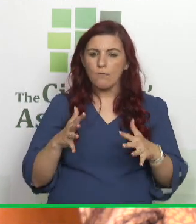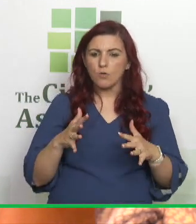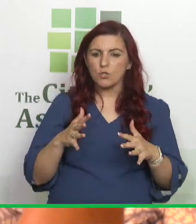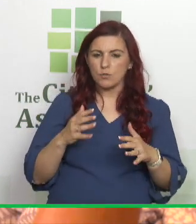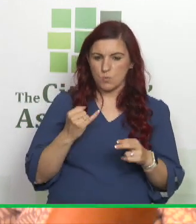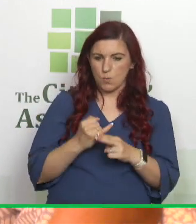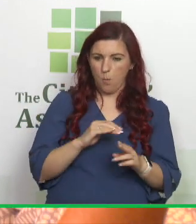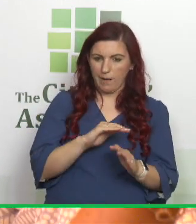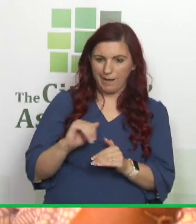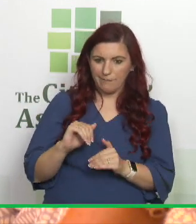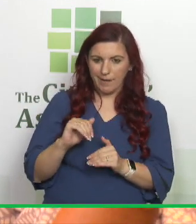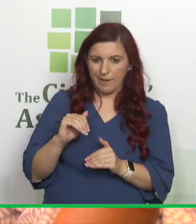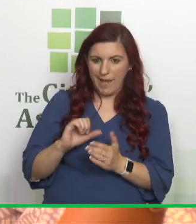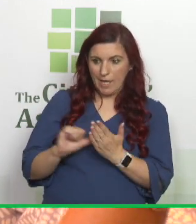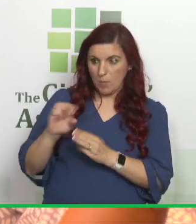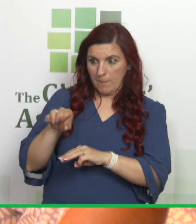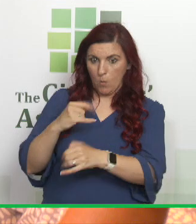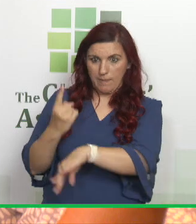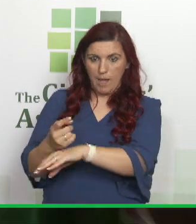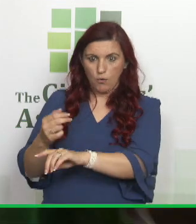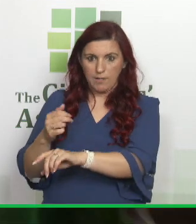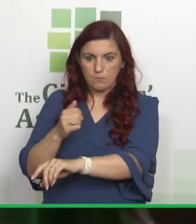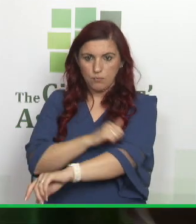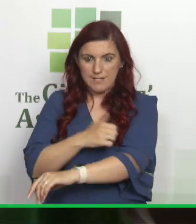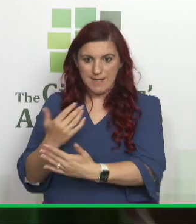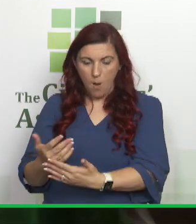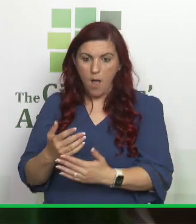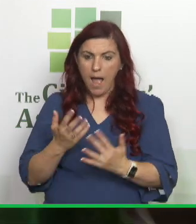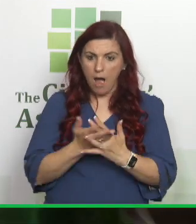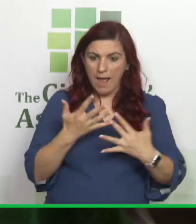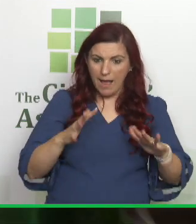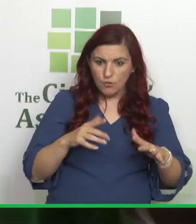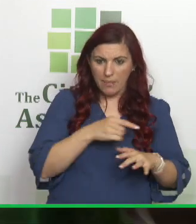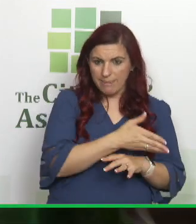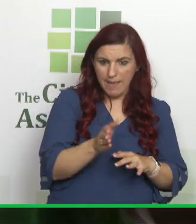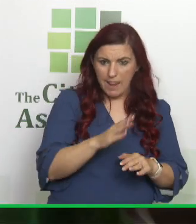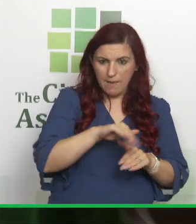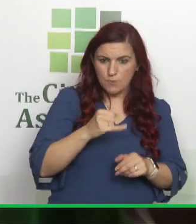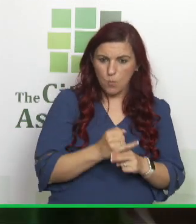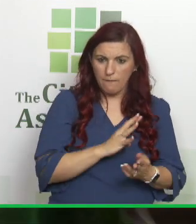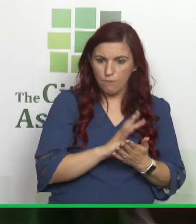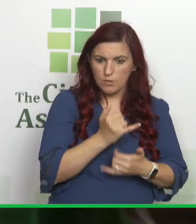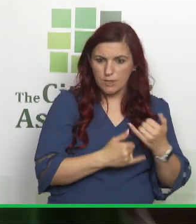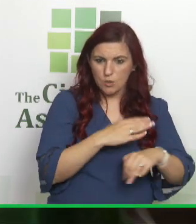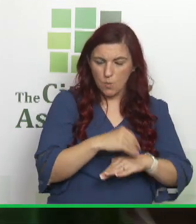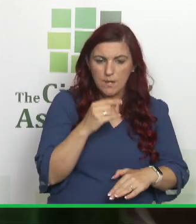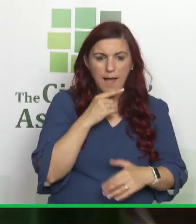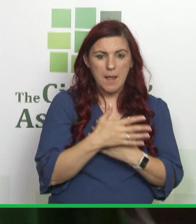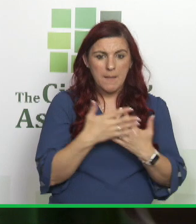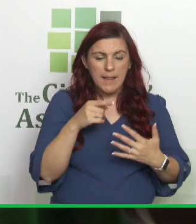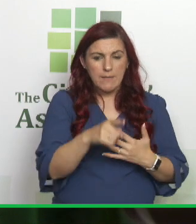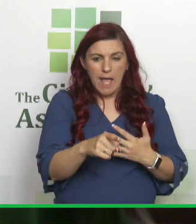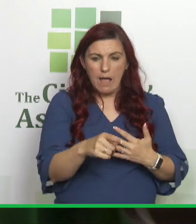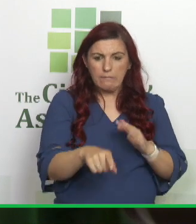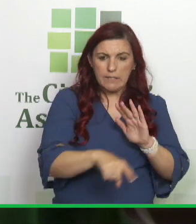custody today in Ireland is 14 years of age. In many cases where children have suffered significant adverse childhood